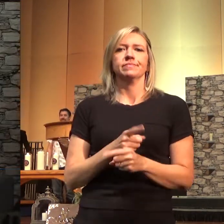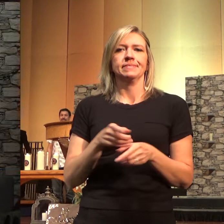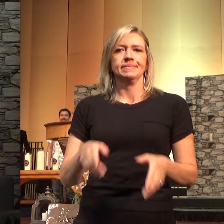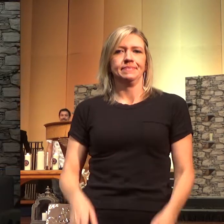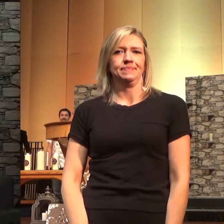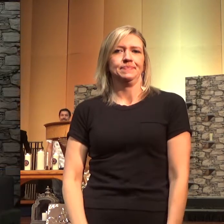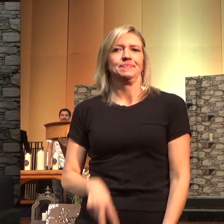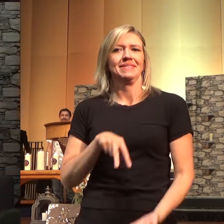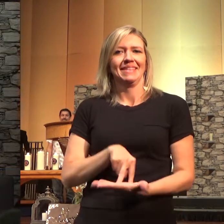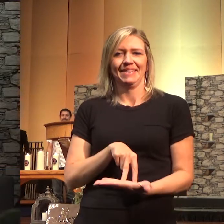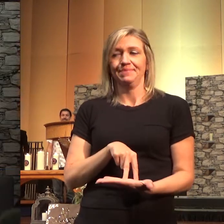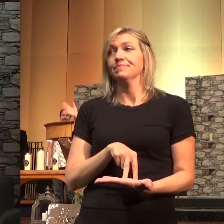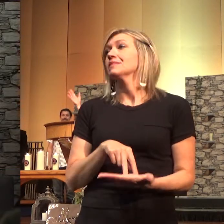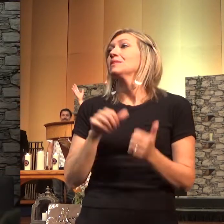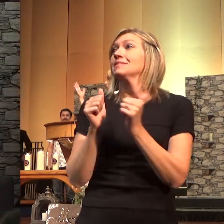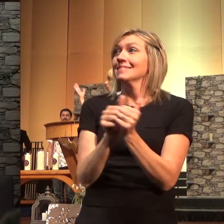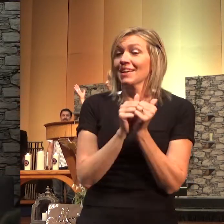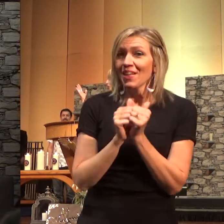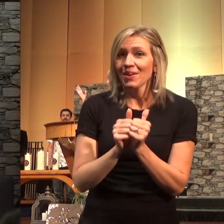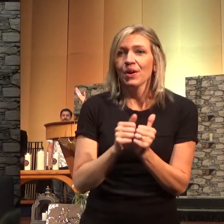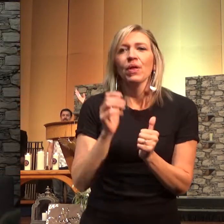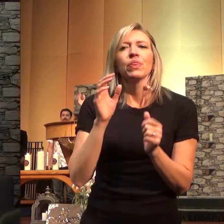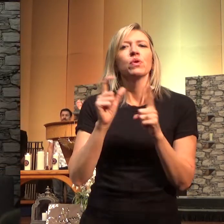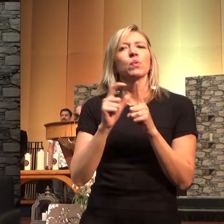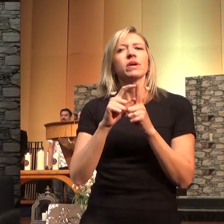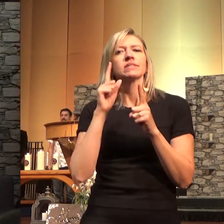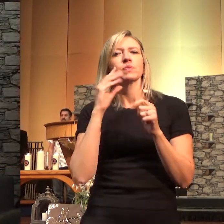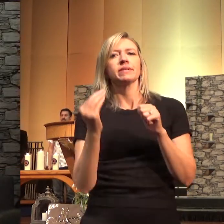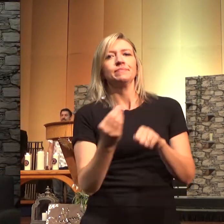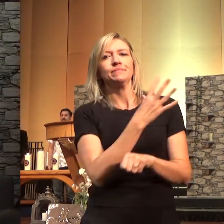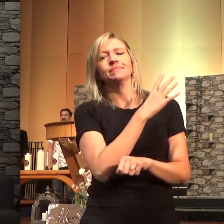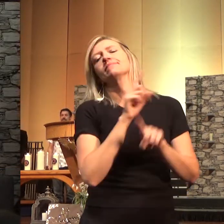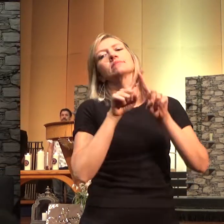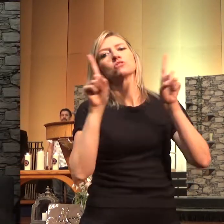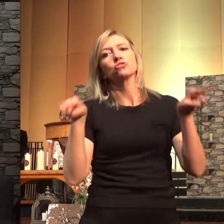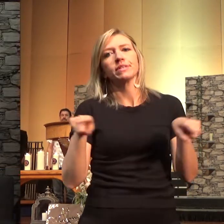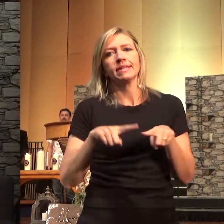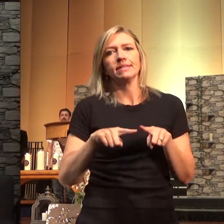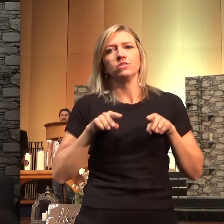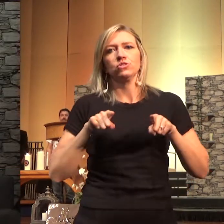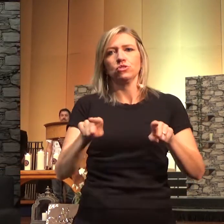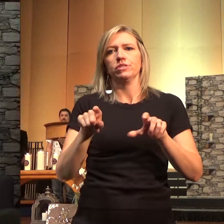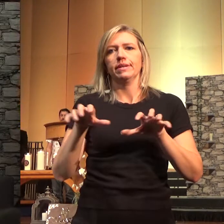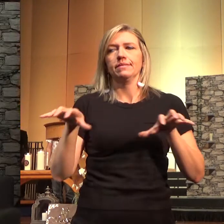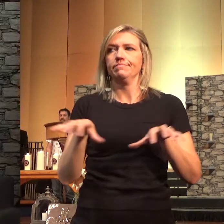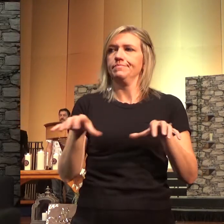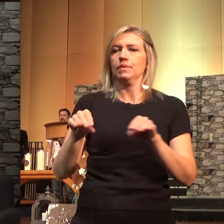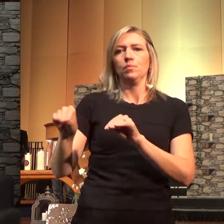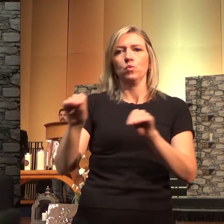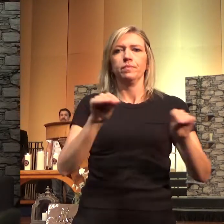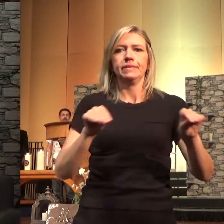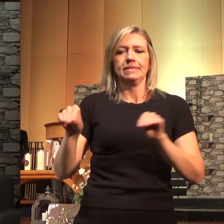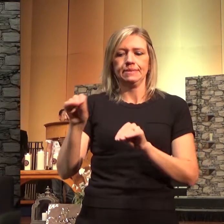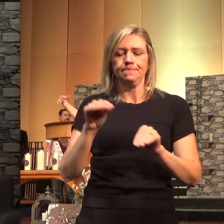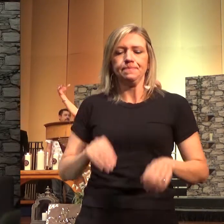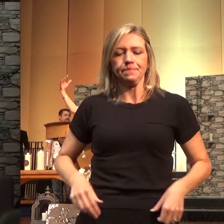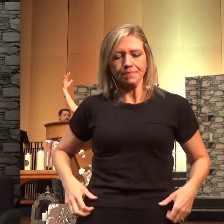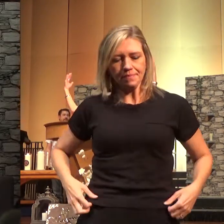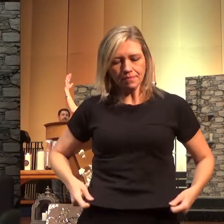standing. So let's do that together. The words will appear on the screen as we are doing the movements.